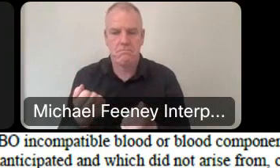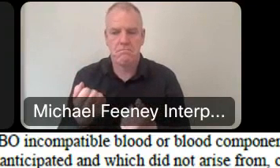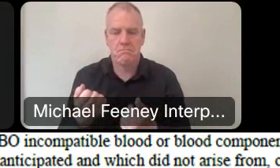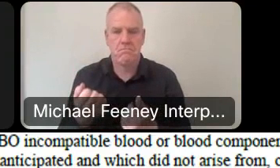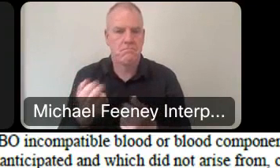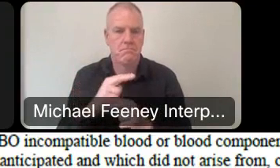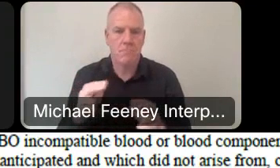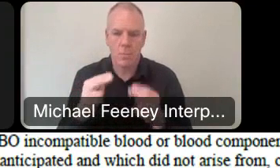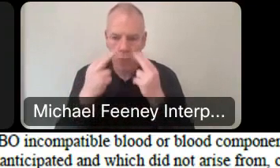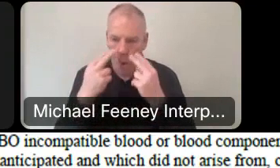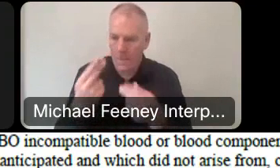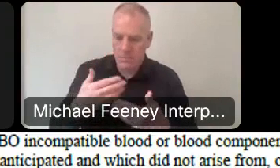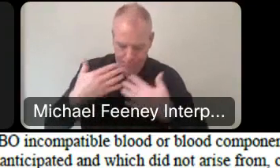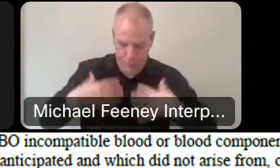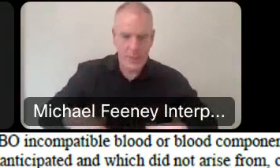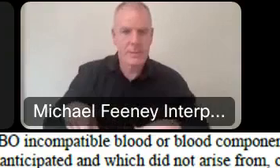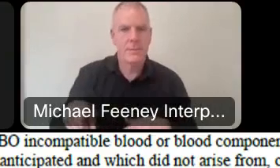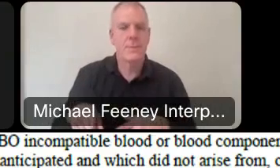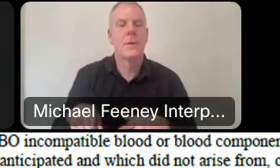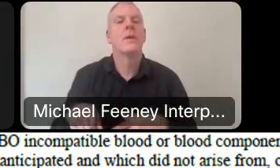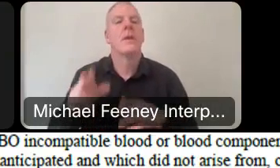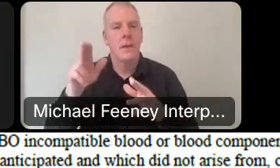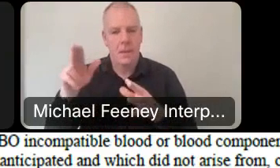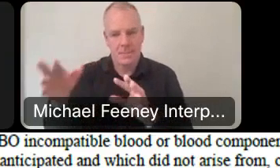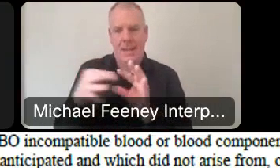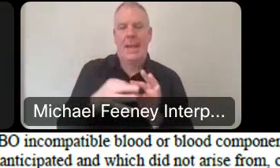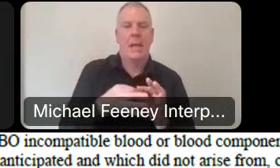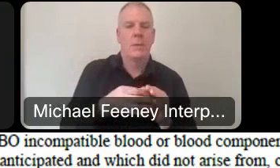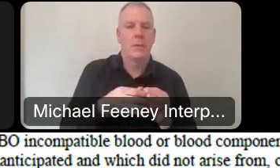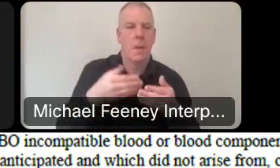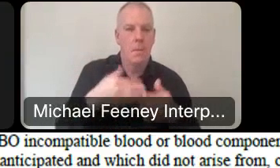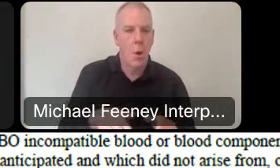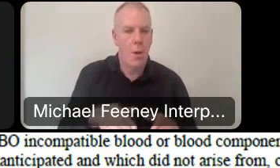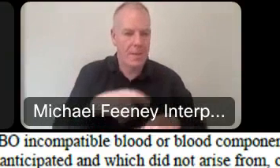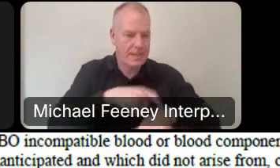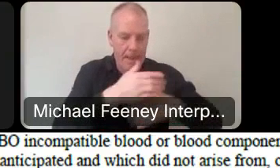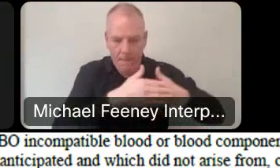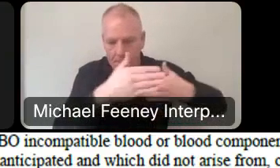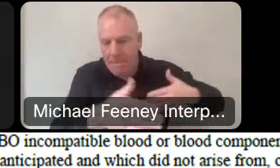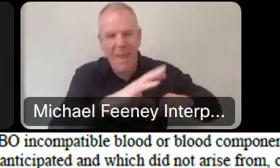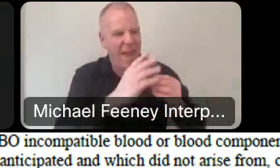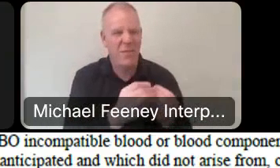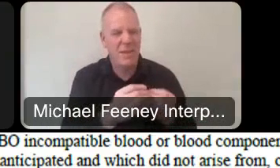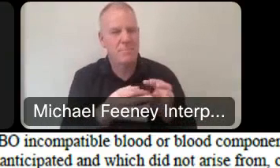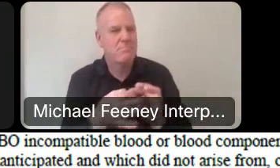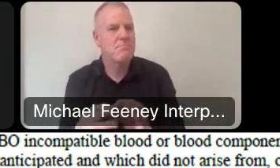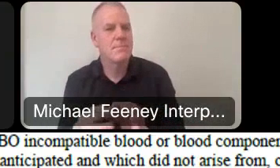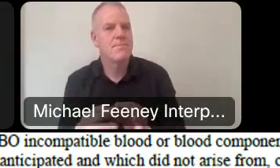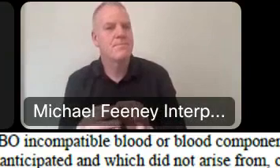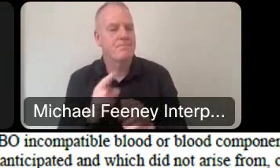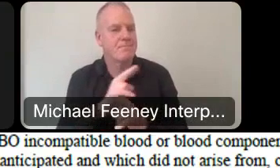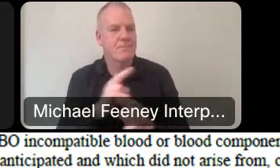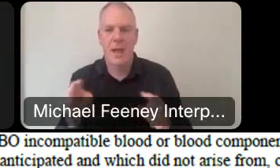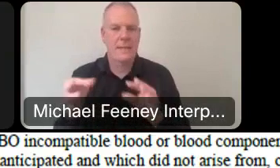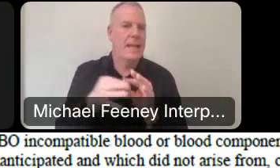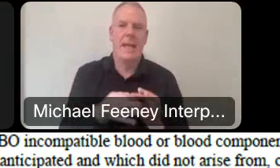it outlines that it needs to be linked to prescribed birth weight, prescribed gestational age, and it wasn't directly